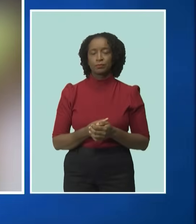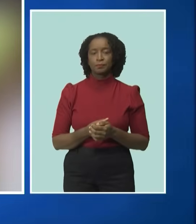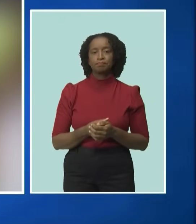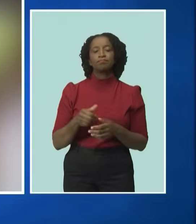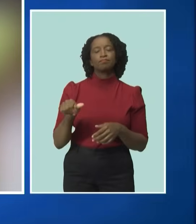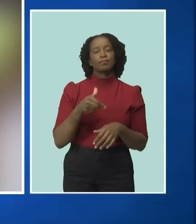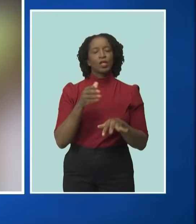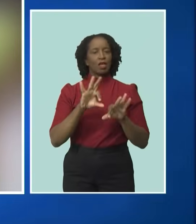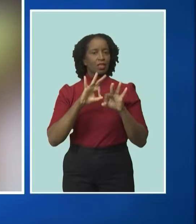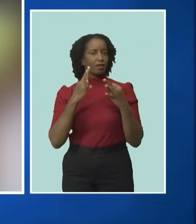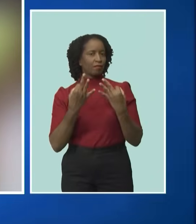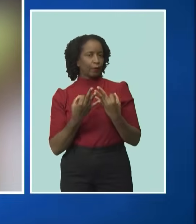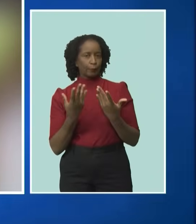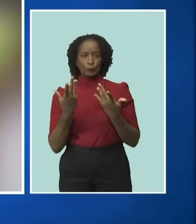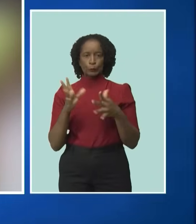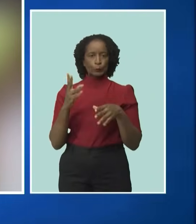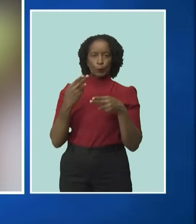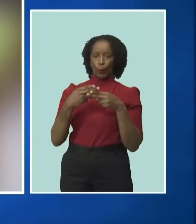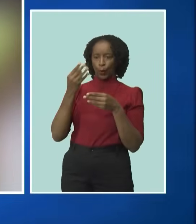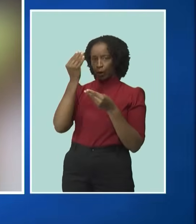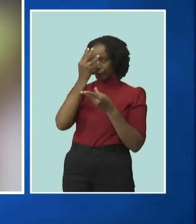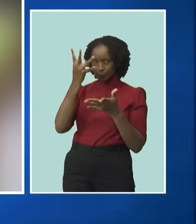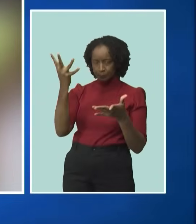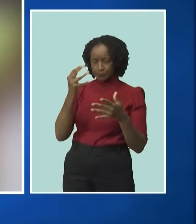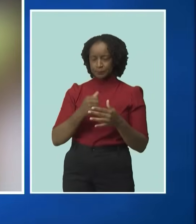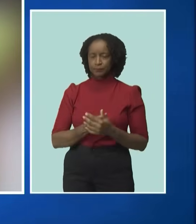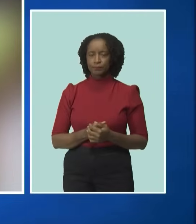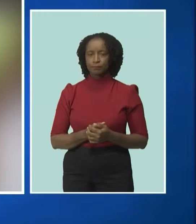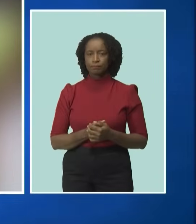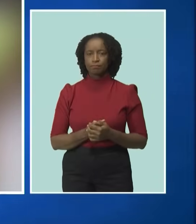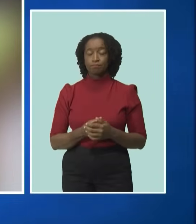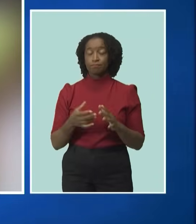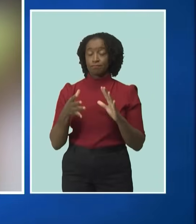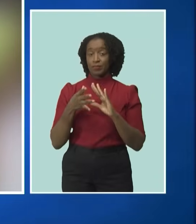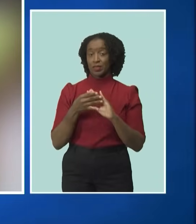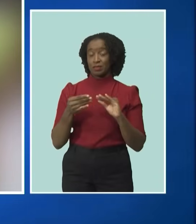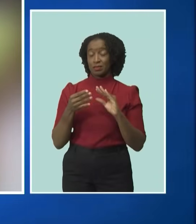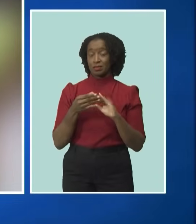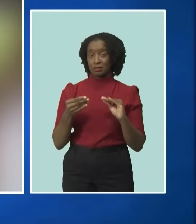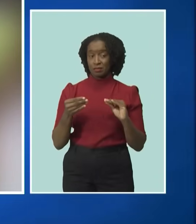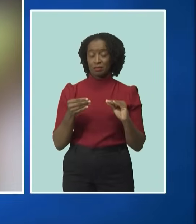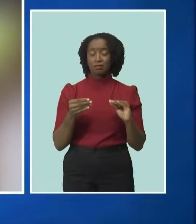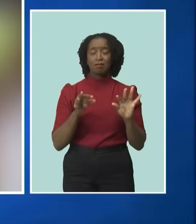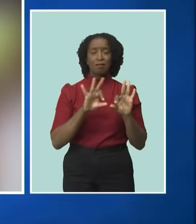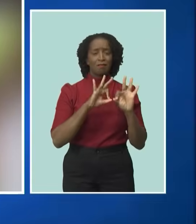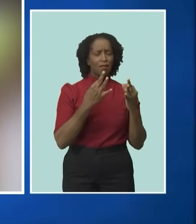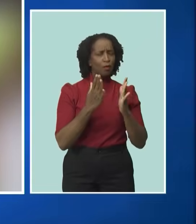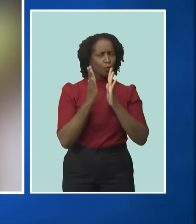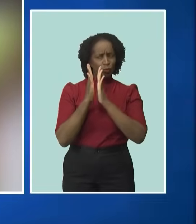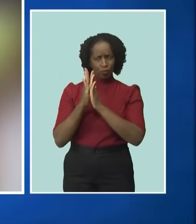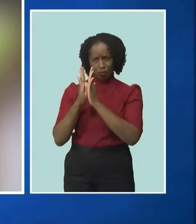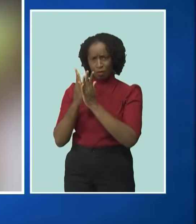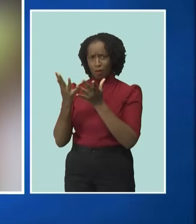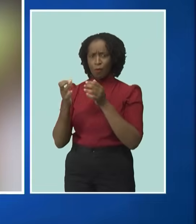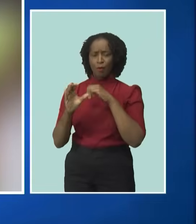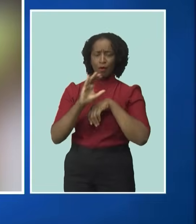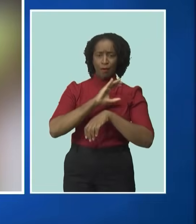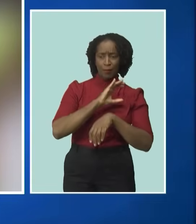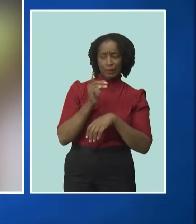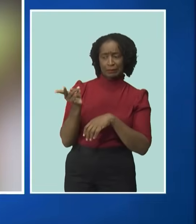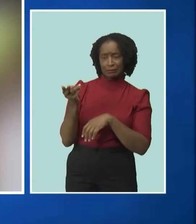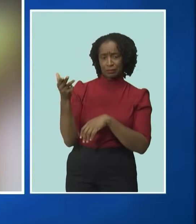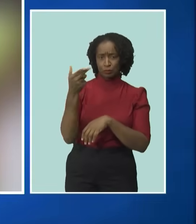another relative who also requested not to be identified says the family is praying for police to capture the